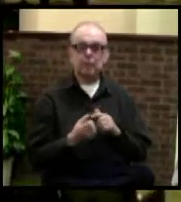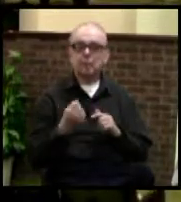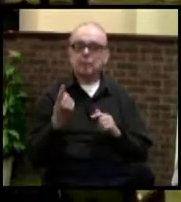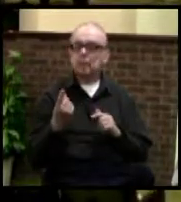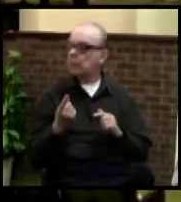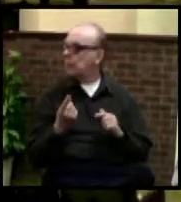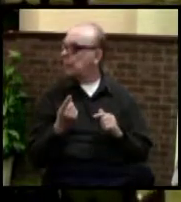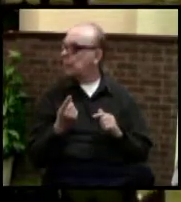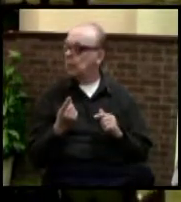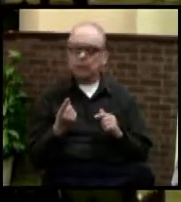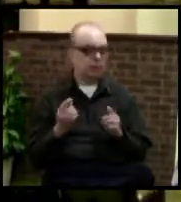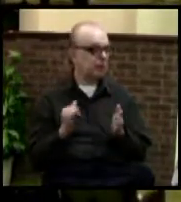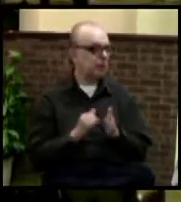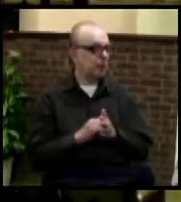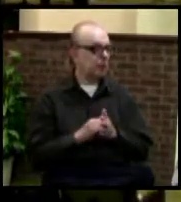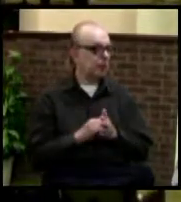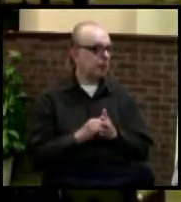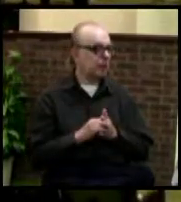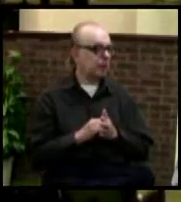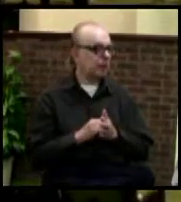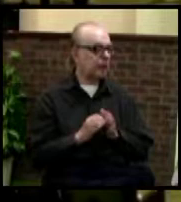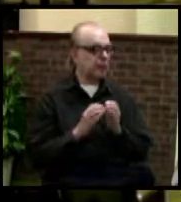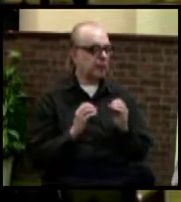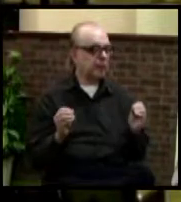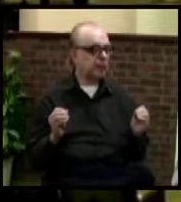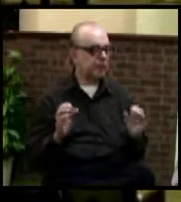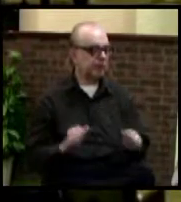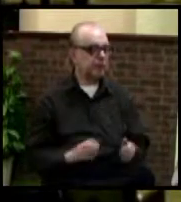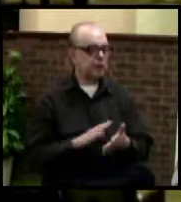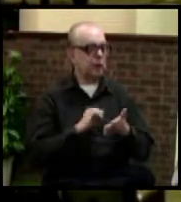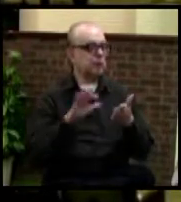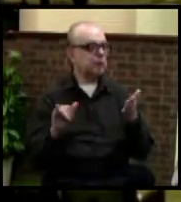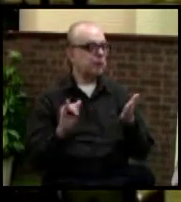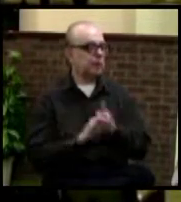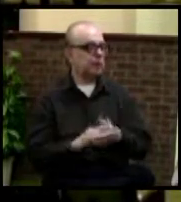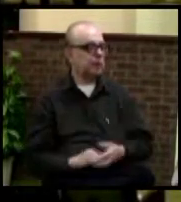then you understand that there is nothing that can take it away.